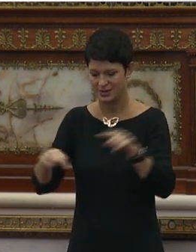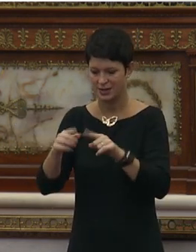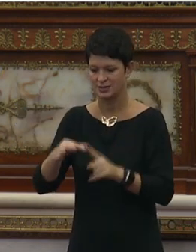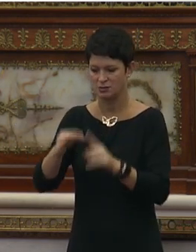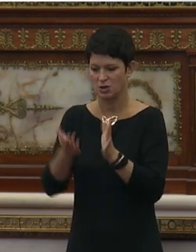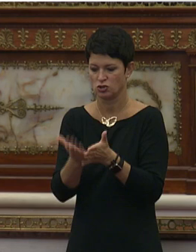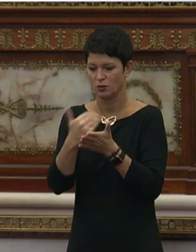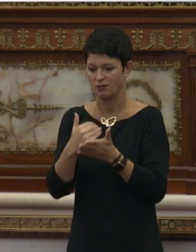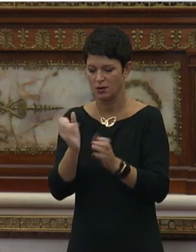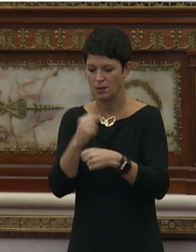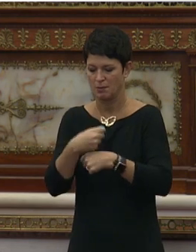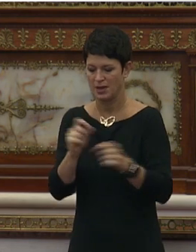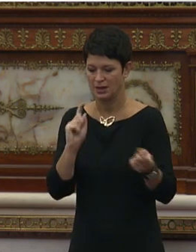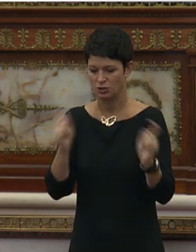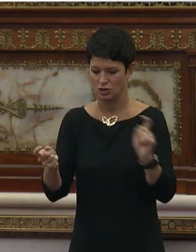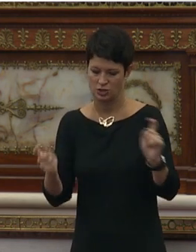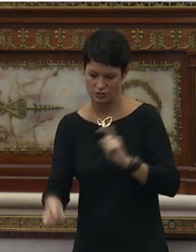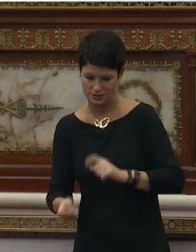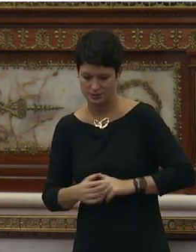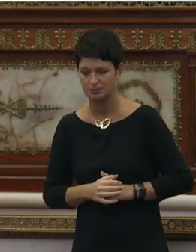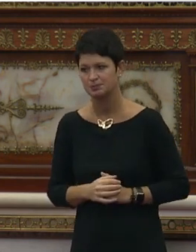reviews, and making related changes.